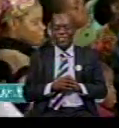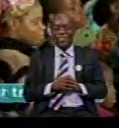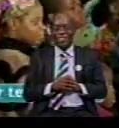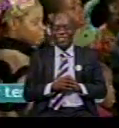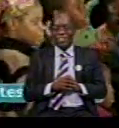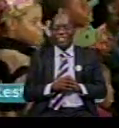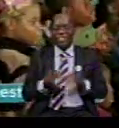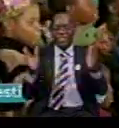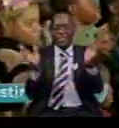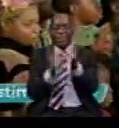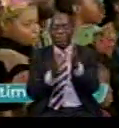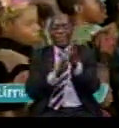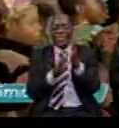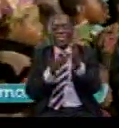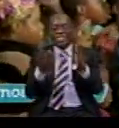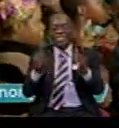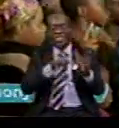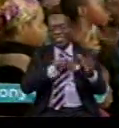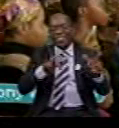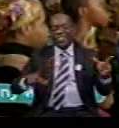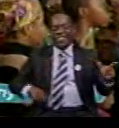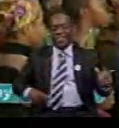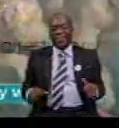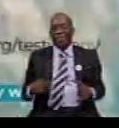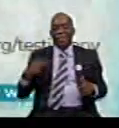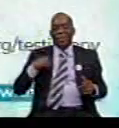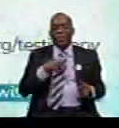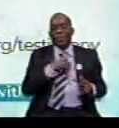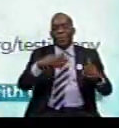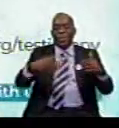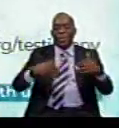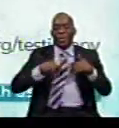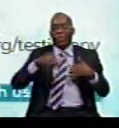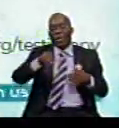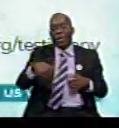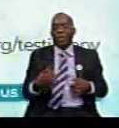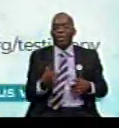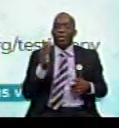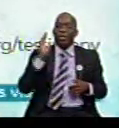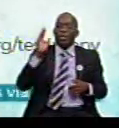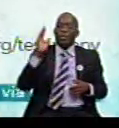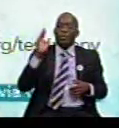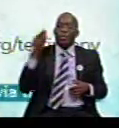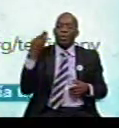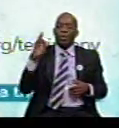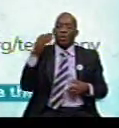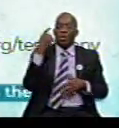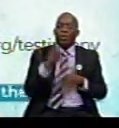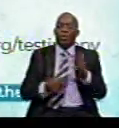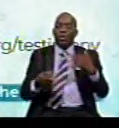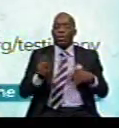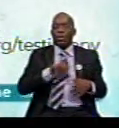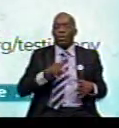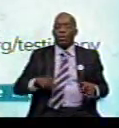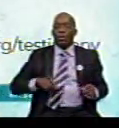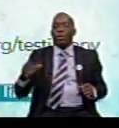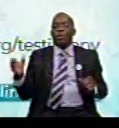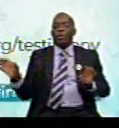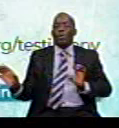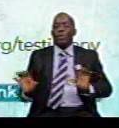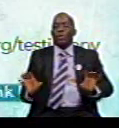Praise the Lord. We have another testimony of what the Lord did right on this ground this